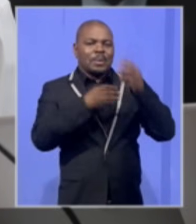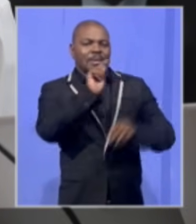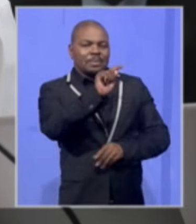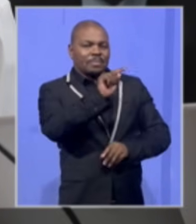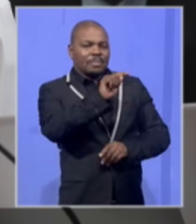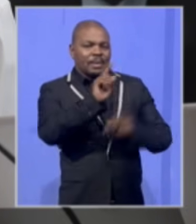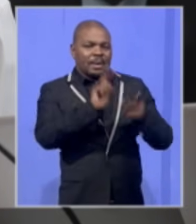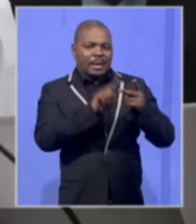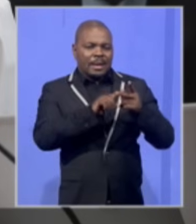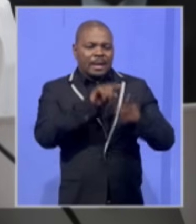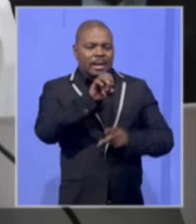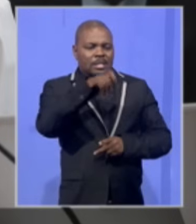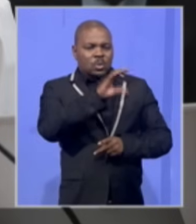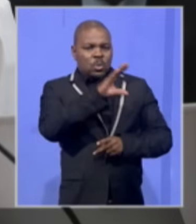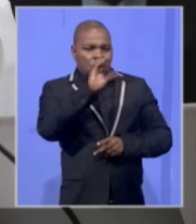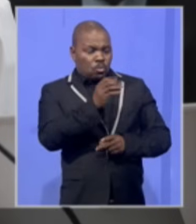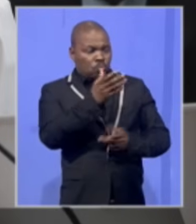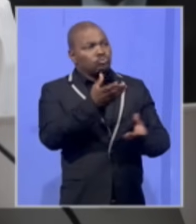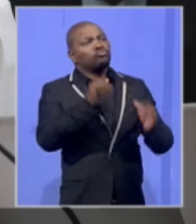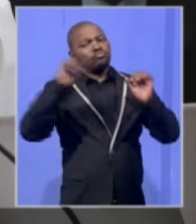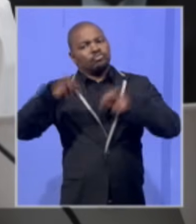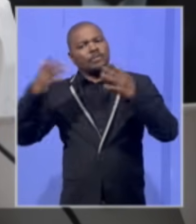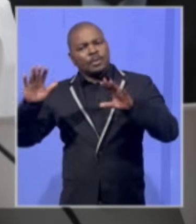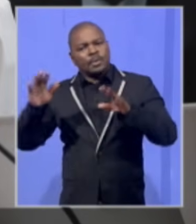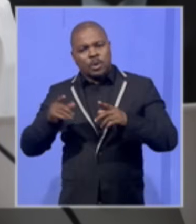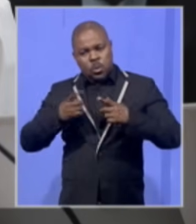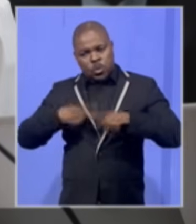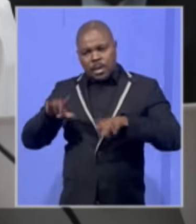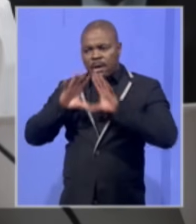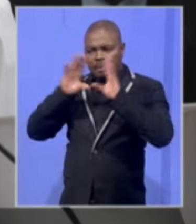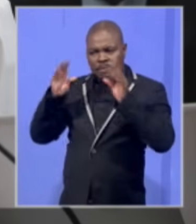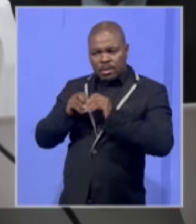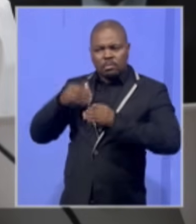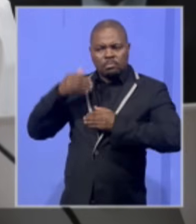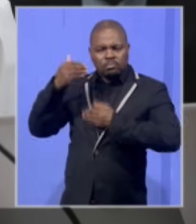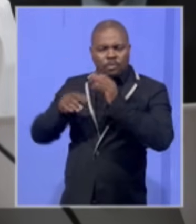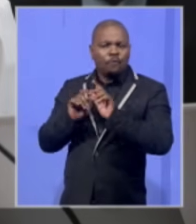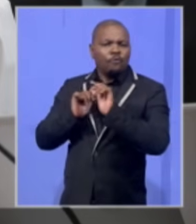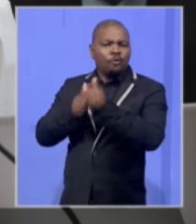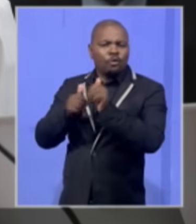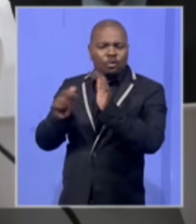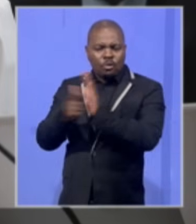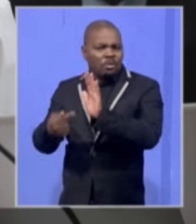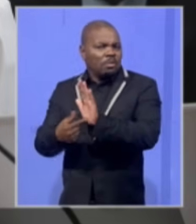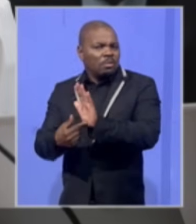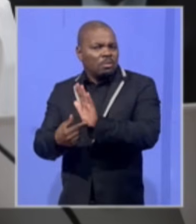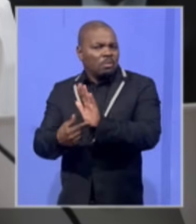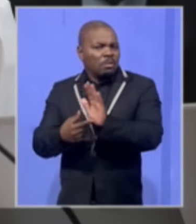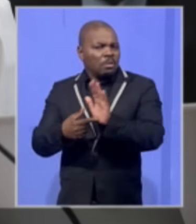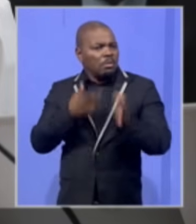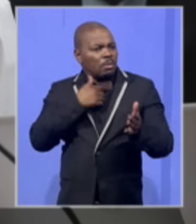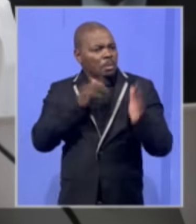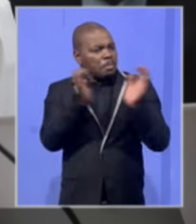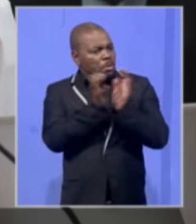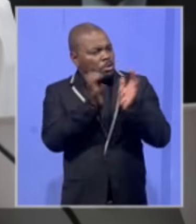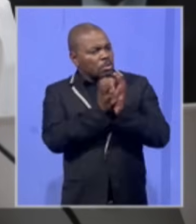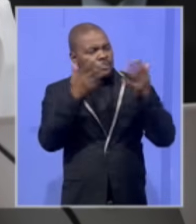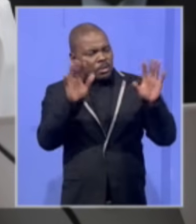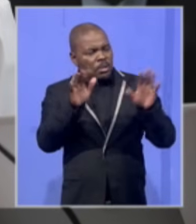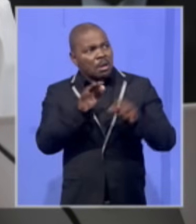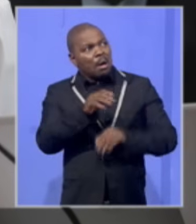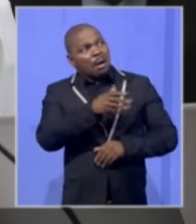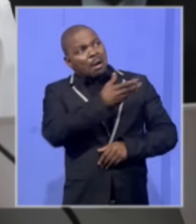le exco and rona re dirile sengwe le sengwe go ya ka molao go bitsa kopano mme ga gona ope o nang le maatla